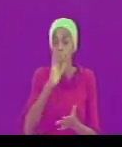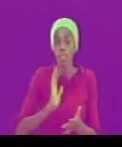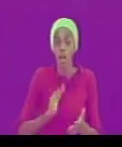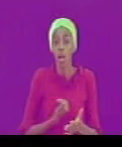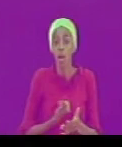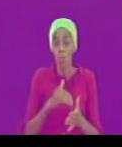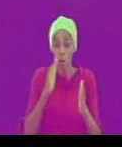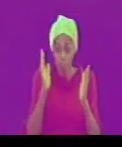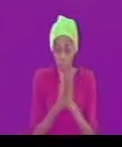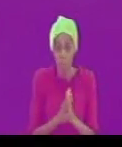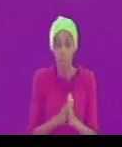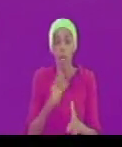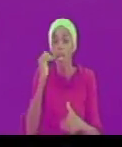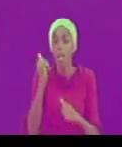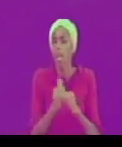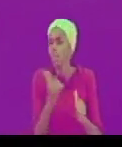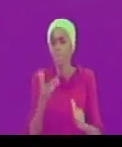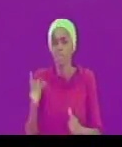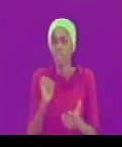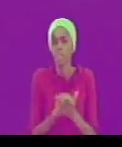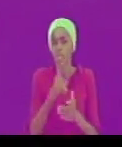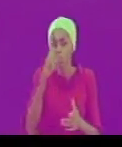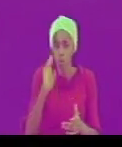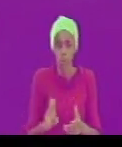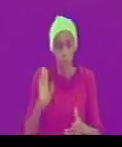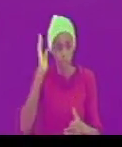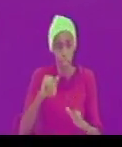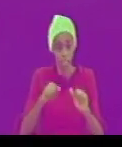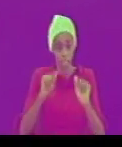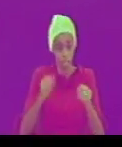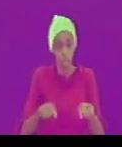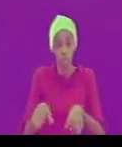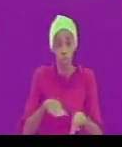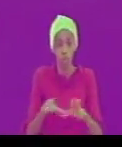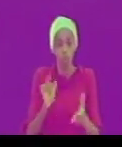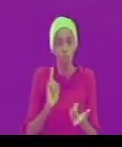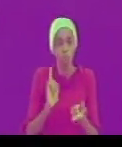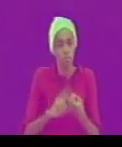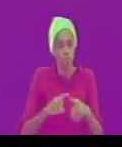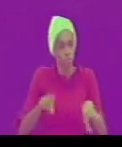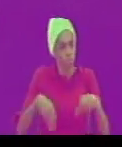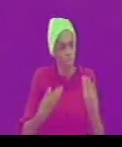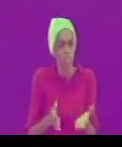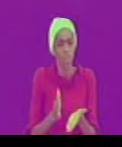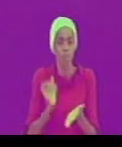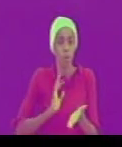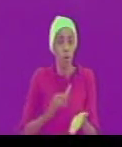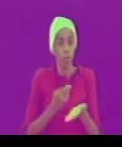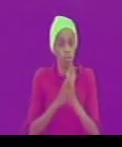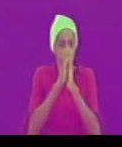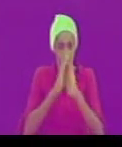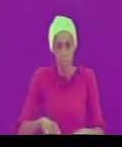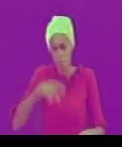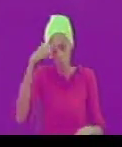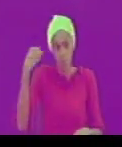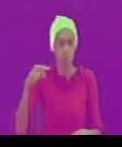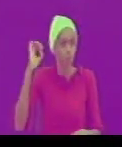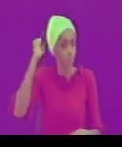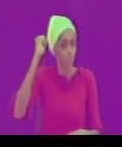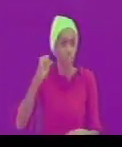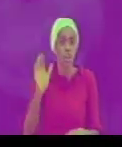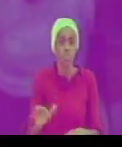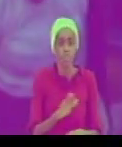for the sake of the elect, let there be peace. Let there be tranquility. Let there be peace in your continent. Let there be global